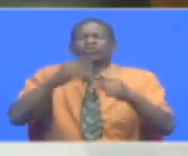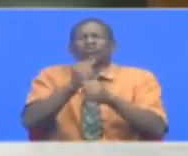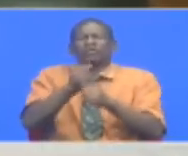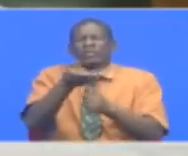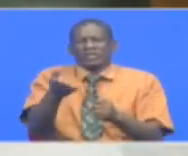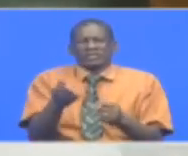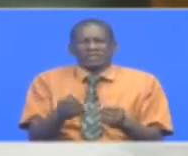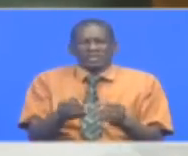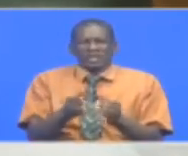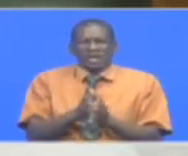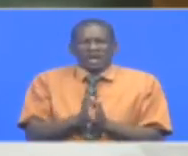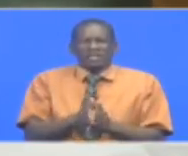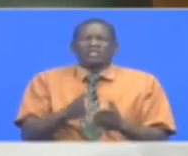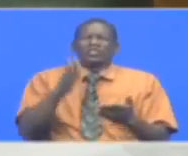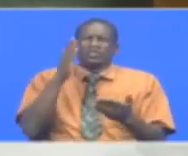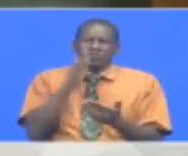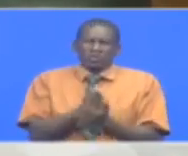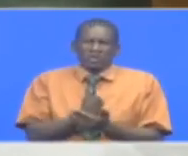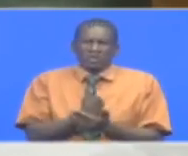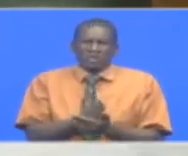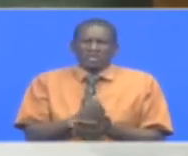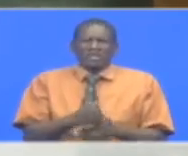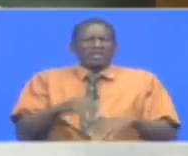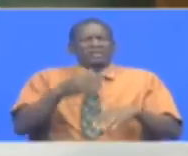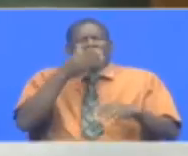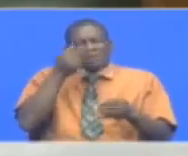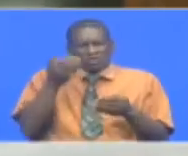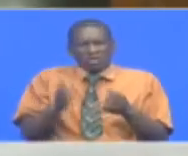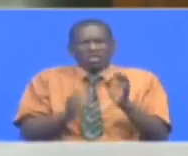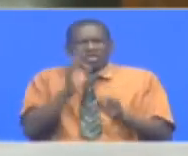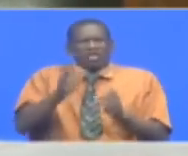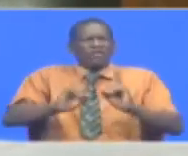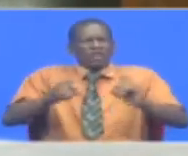it would be really the honorable thing that if you are not